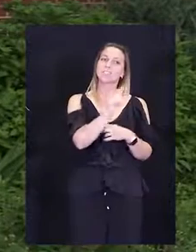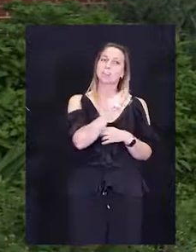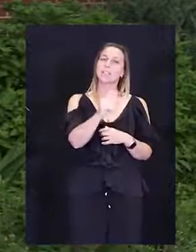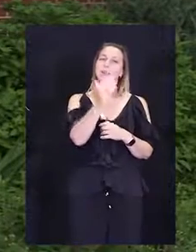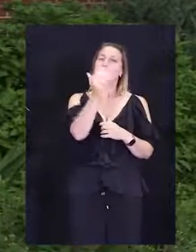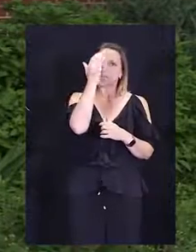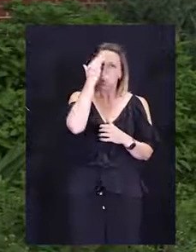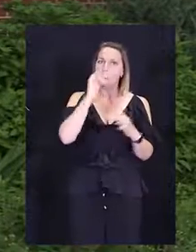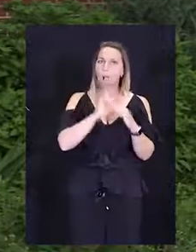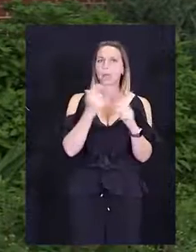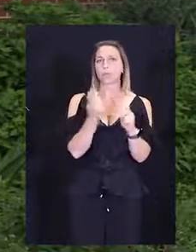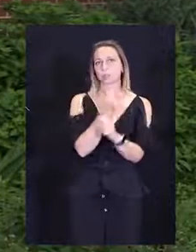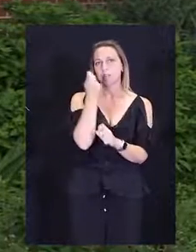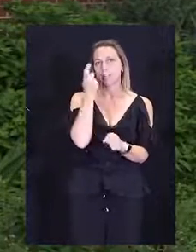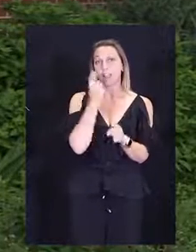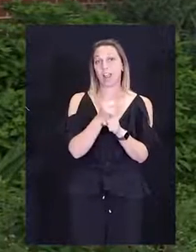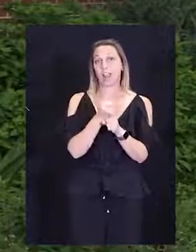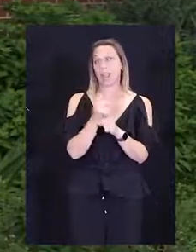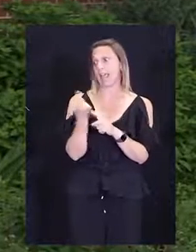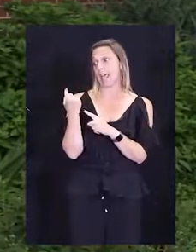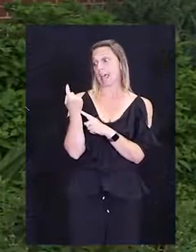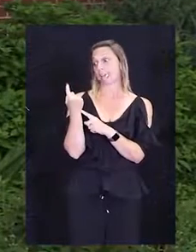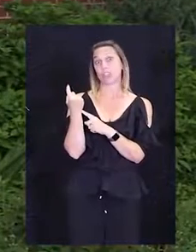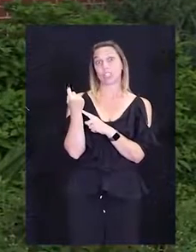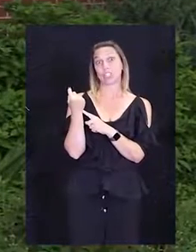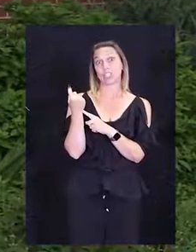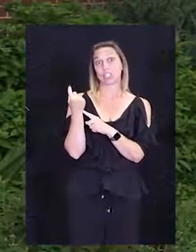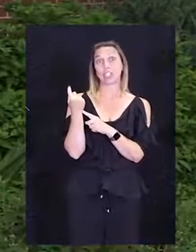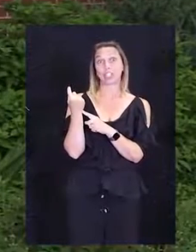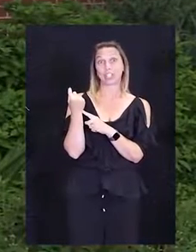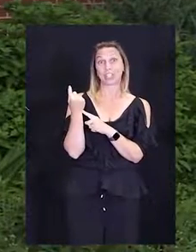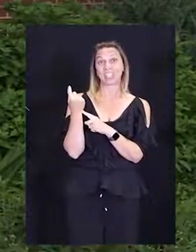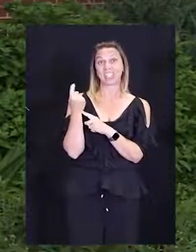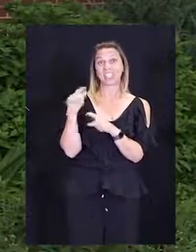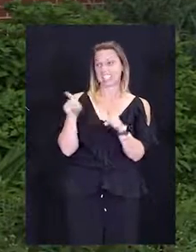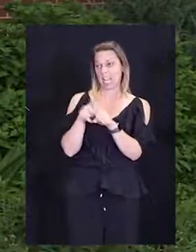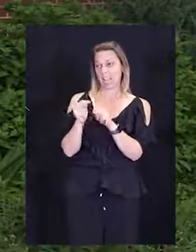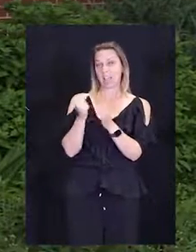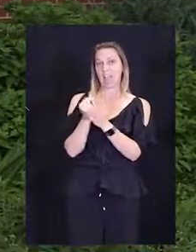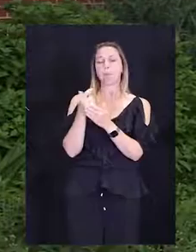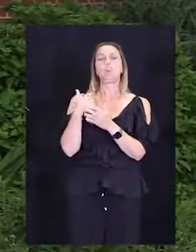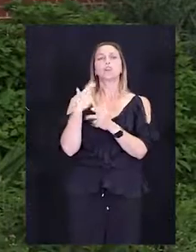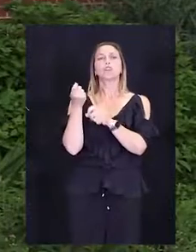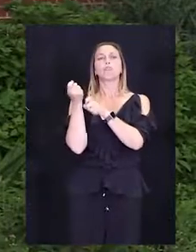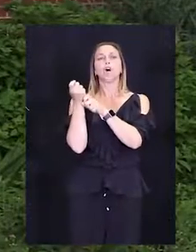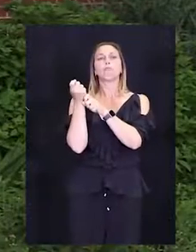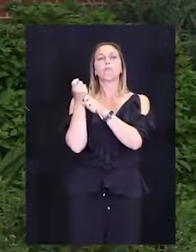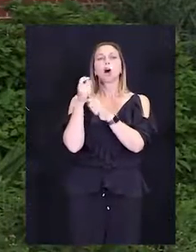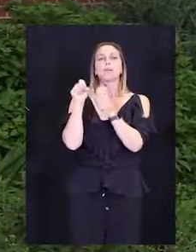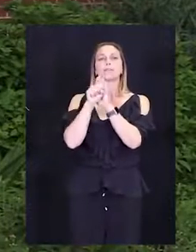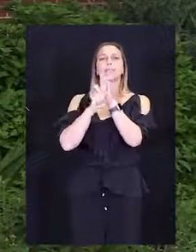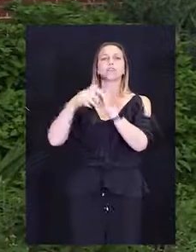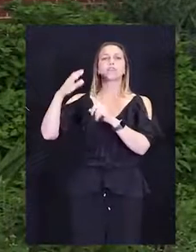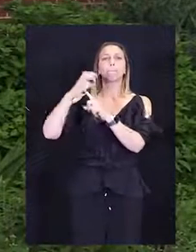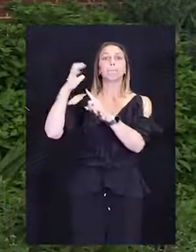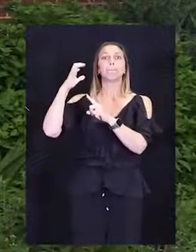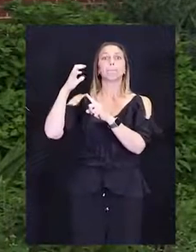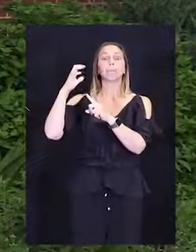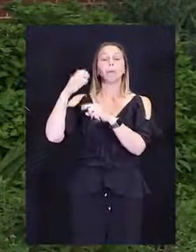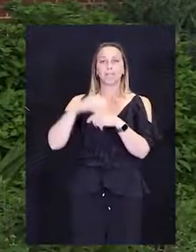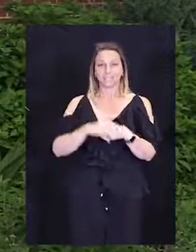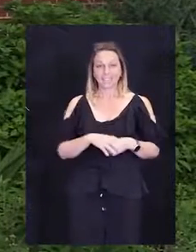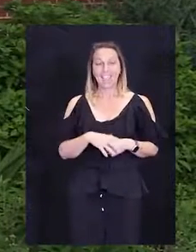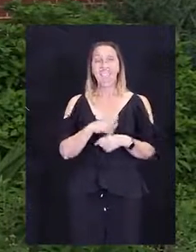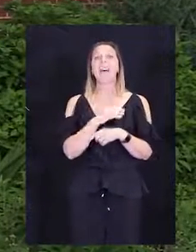the class of 2020 knows how to win, right? This time last year, we were basking in the glow of a softball state